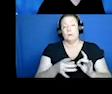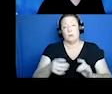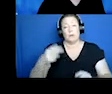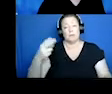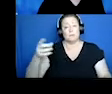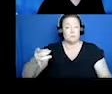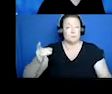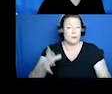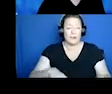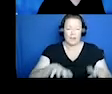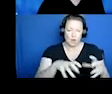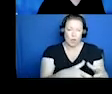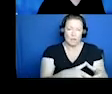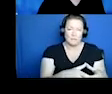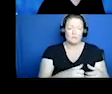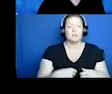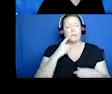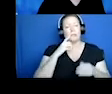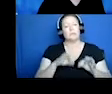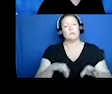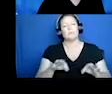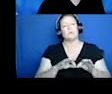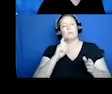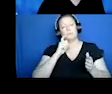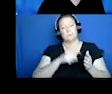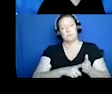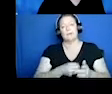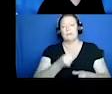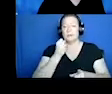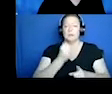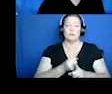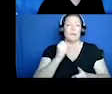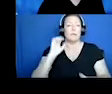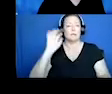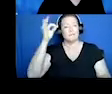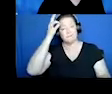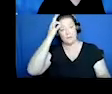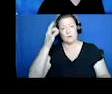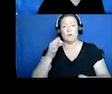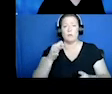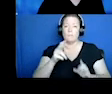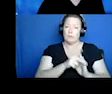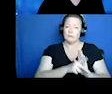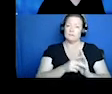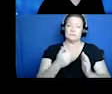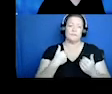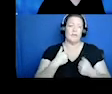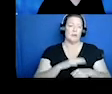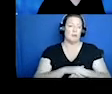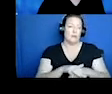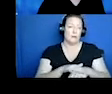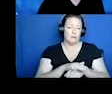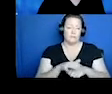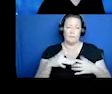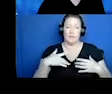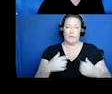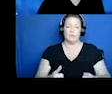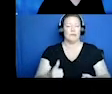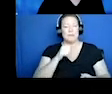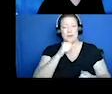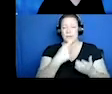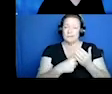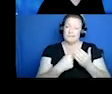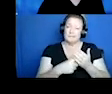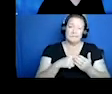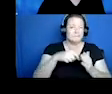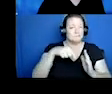and colonization, I think it's important to acknowledge the impact that federal assimilation policies have had on Native health. I'm not going to go into a ton of detail.